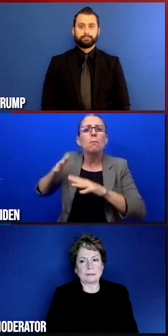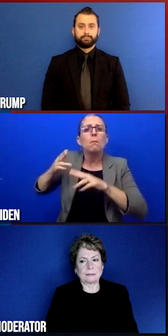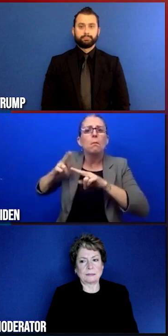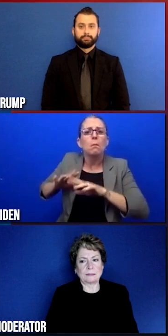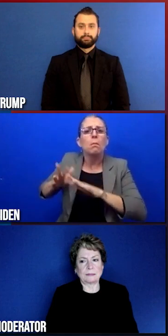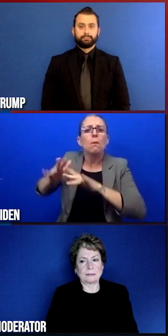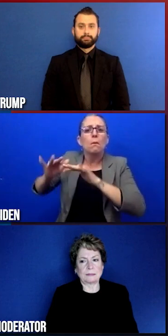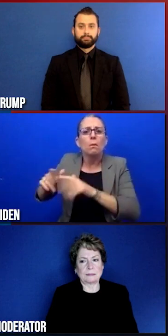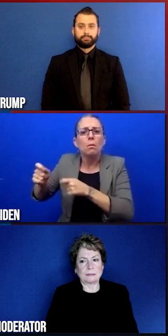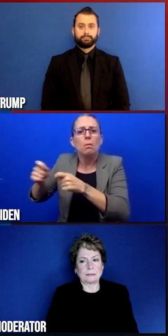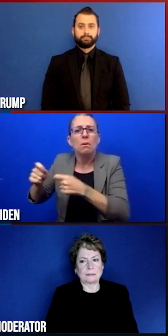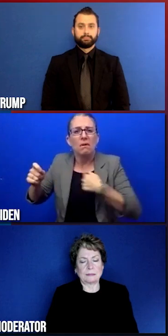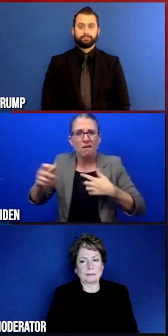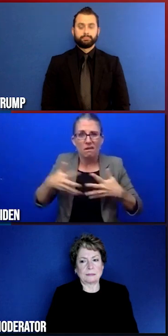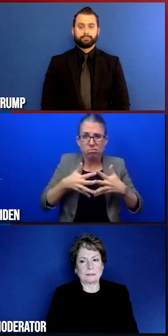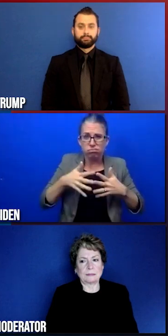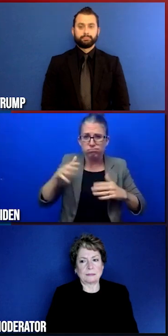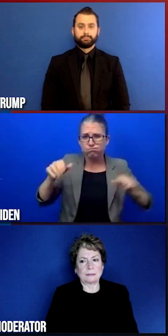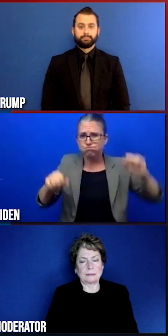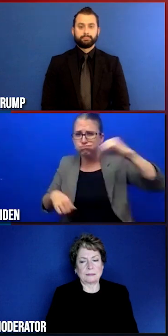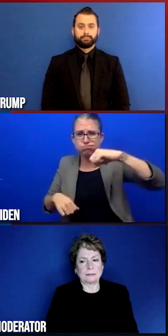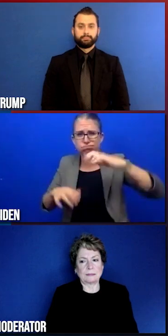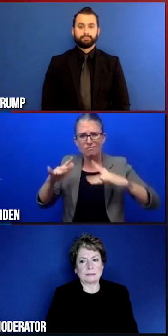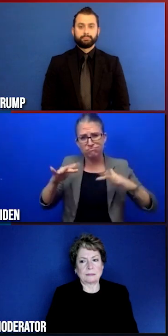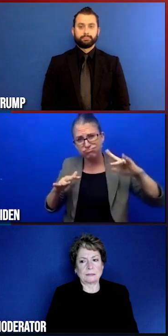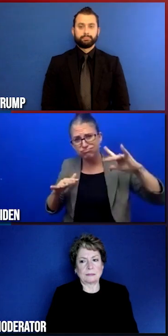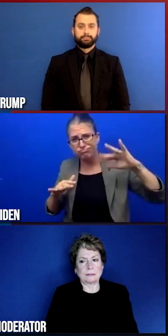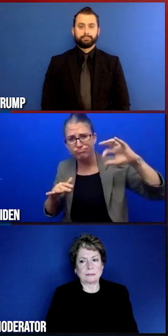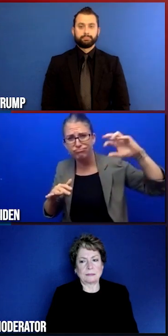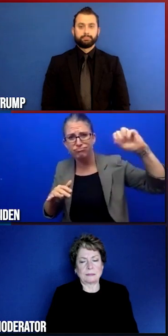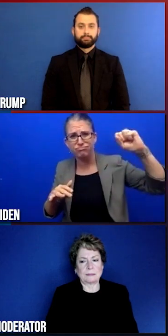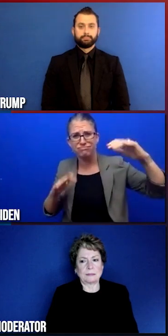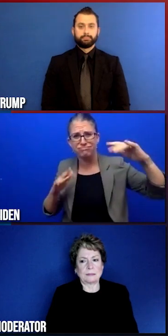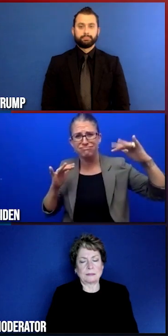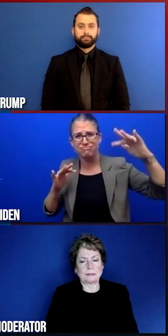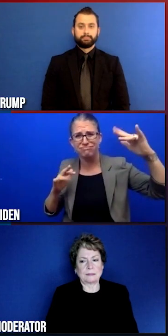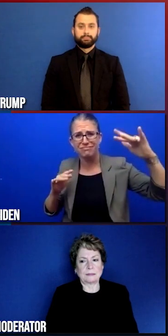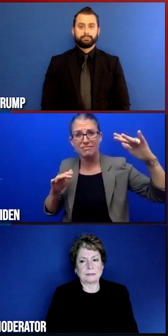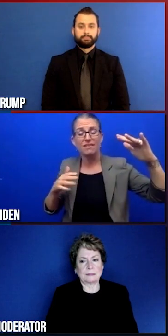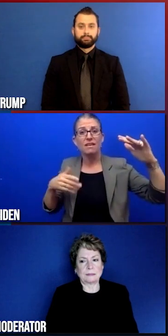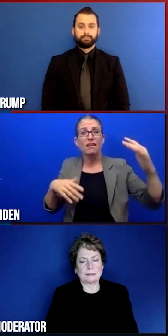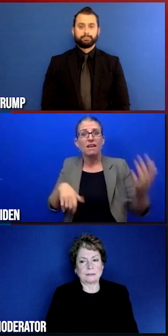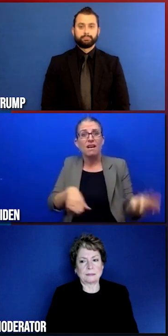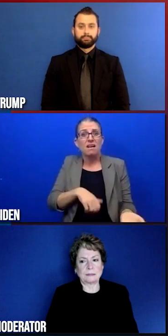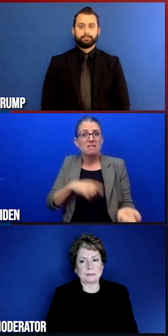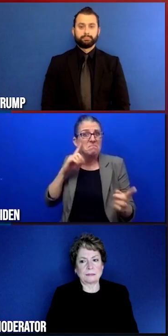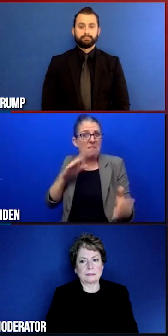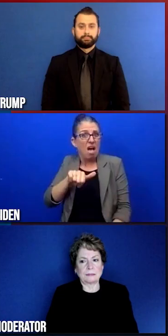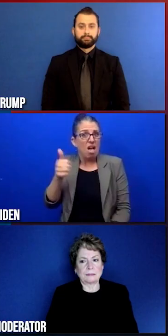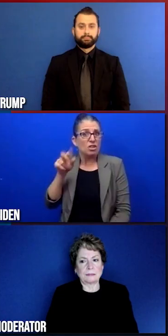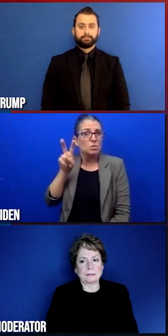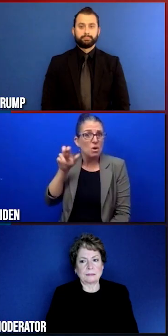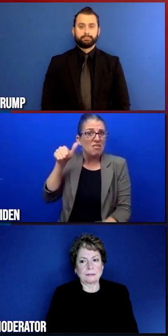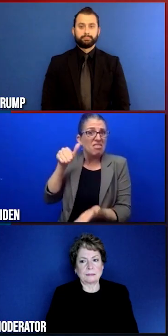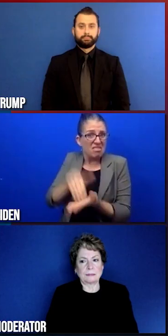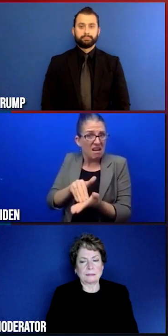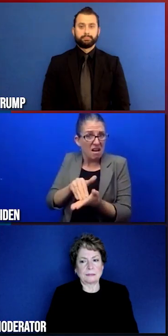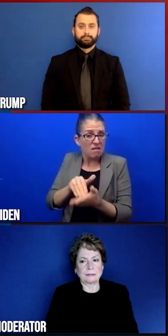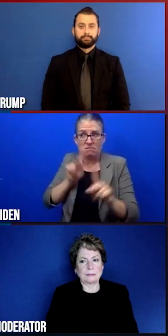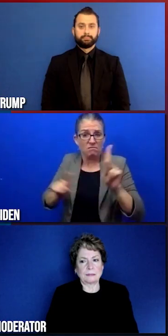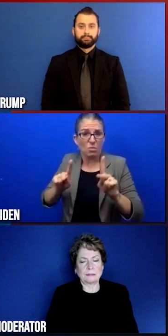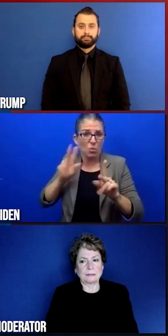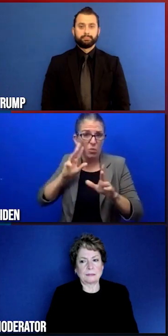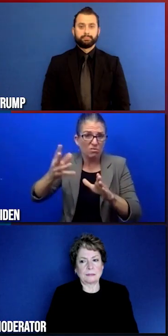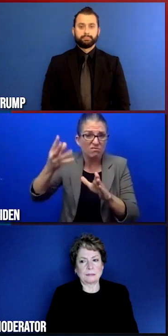another 200,000 Americans dead between now and the end of the year. If we just wore these masks,